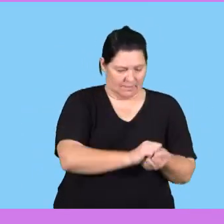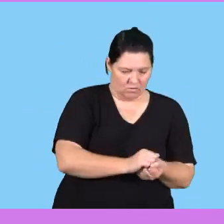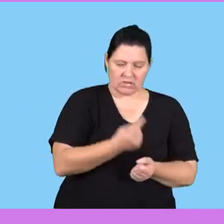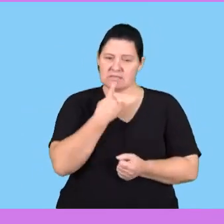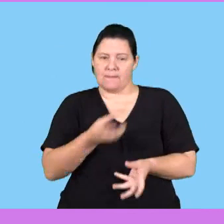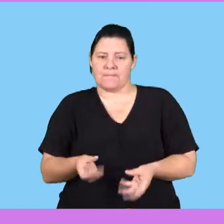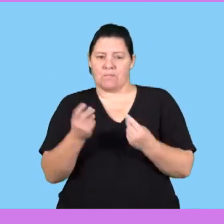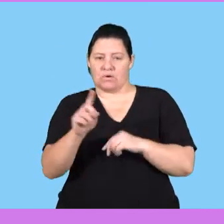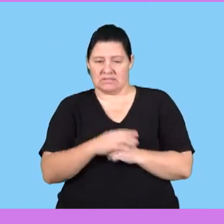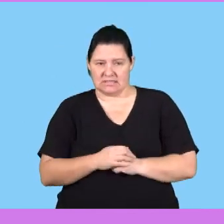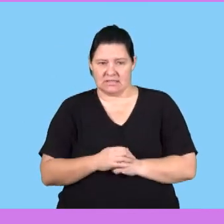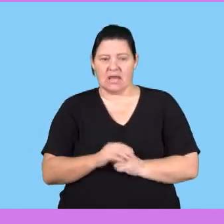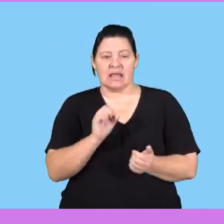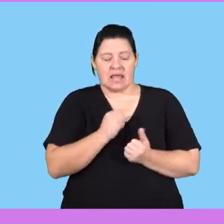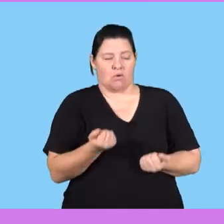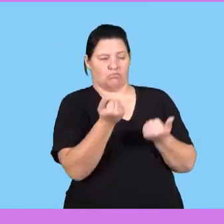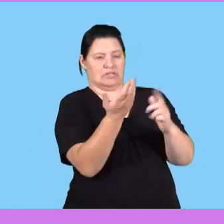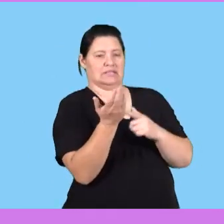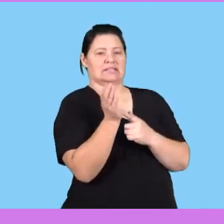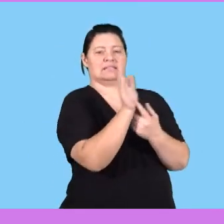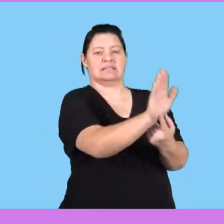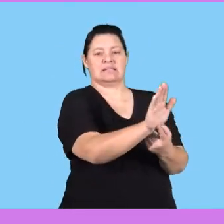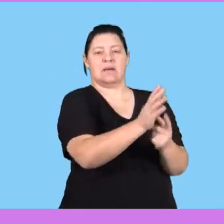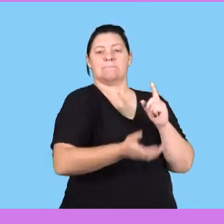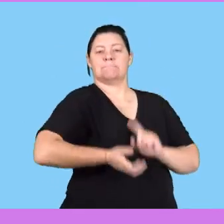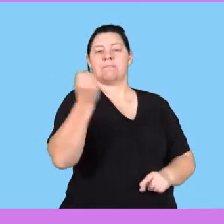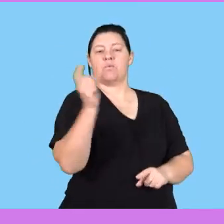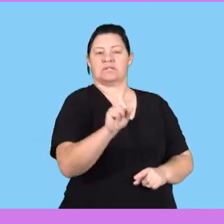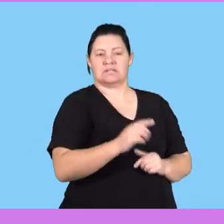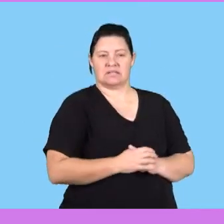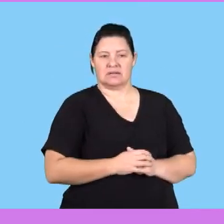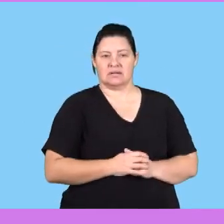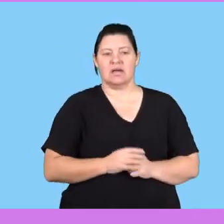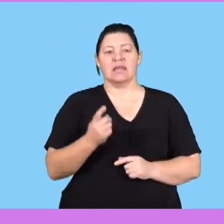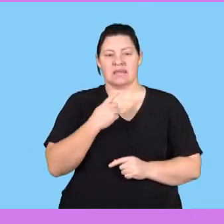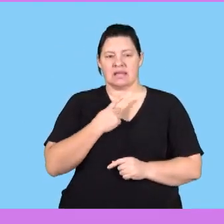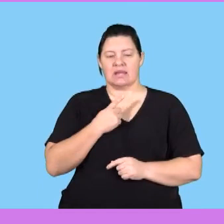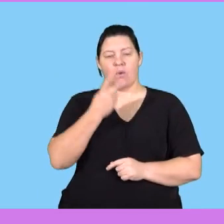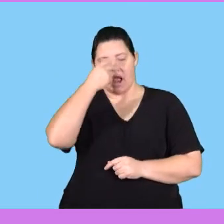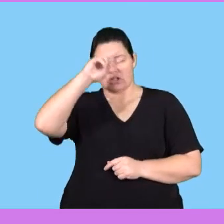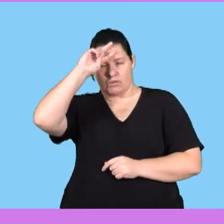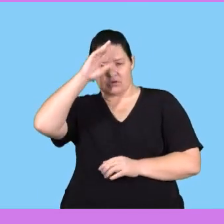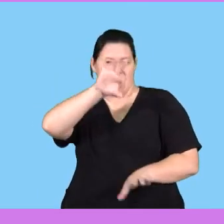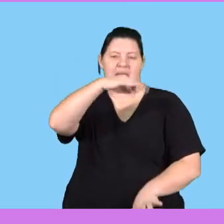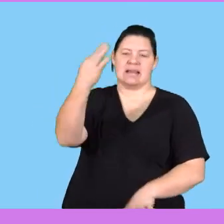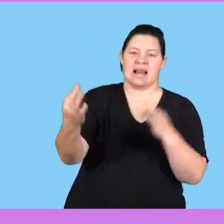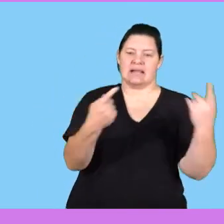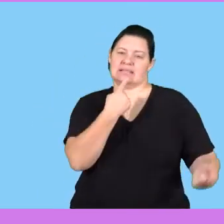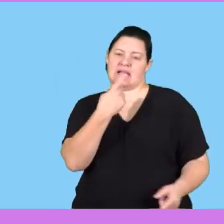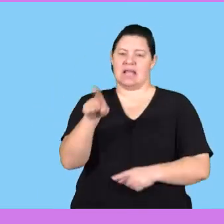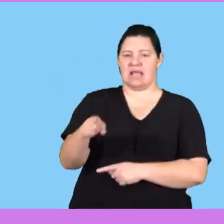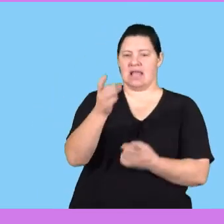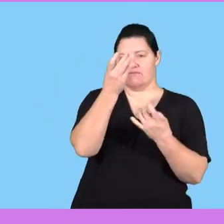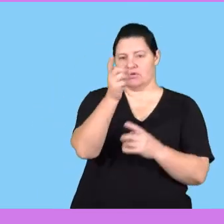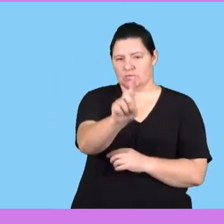our data. Then we will present our data, our findings. And thereafter, we will interpret and analyze